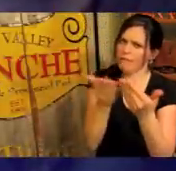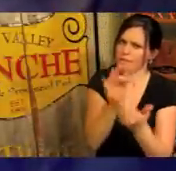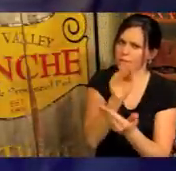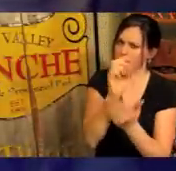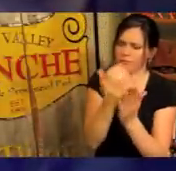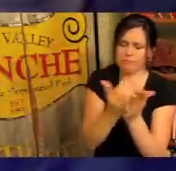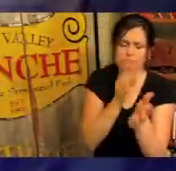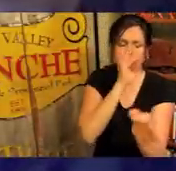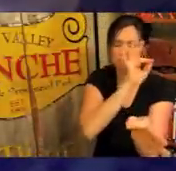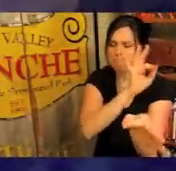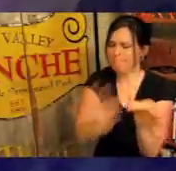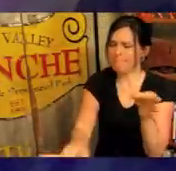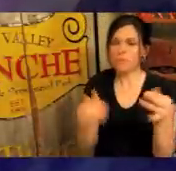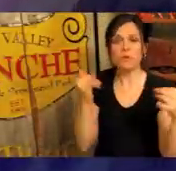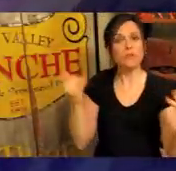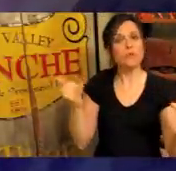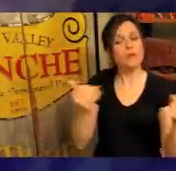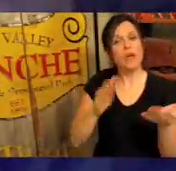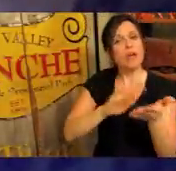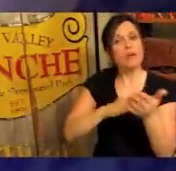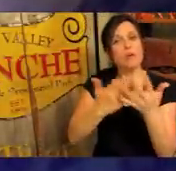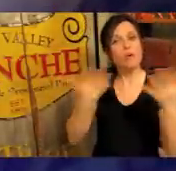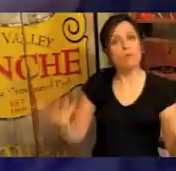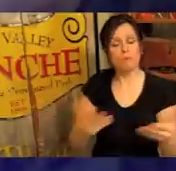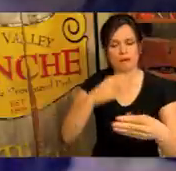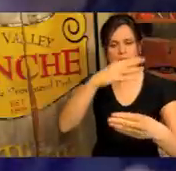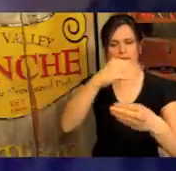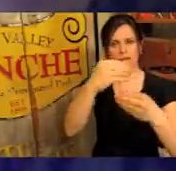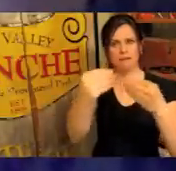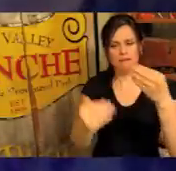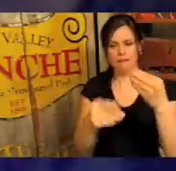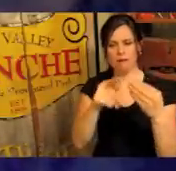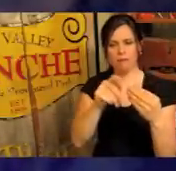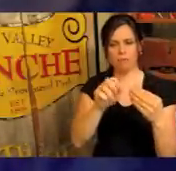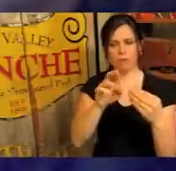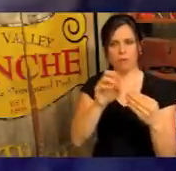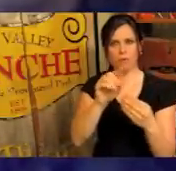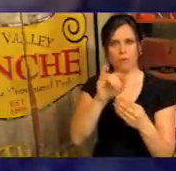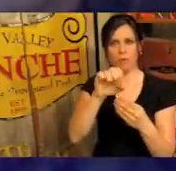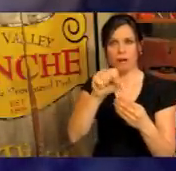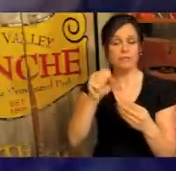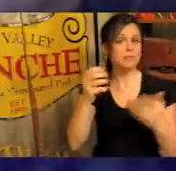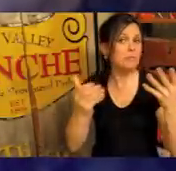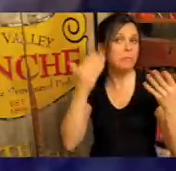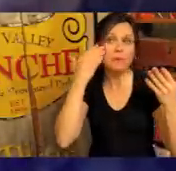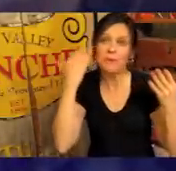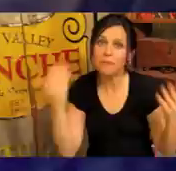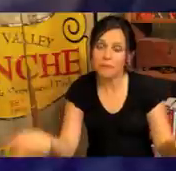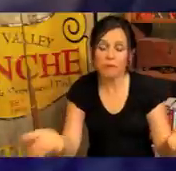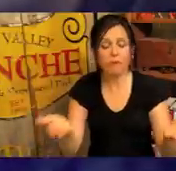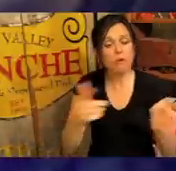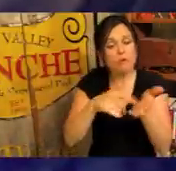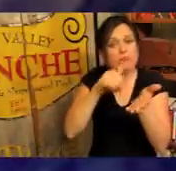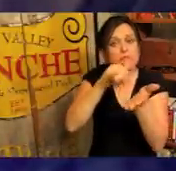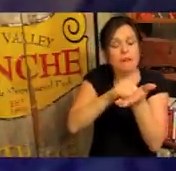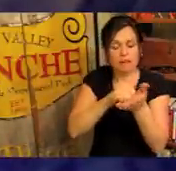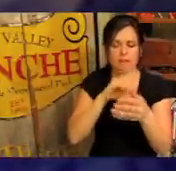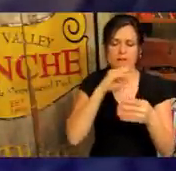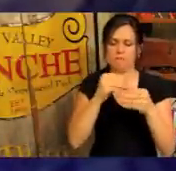today we're going to make pierogies. Now, as you know, pierogies, if you may or may not know, pierogies are pretty much